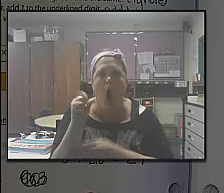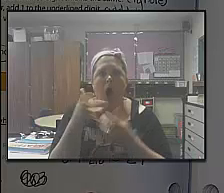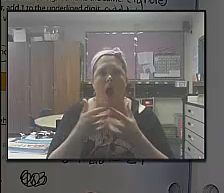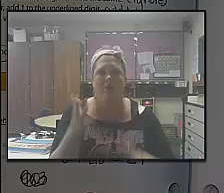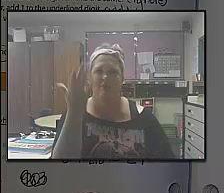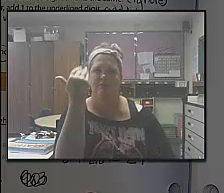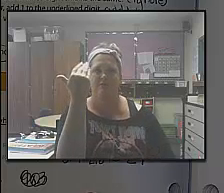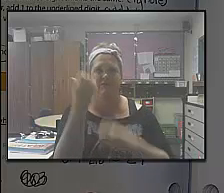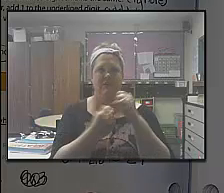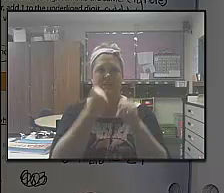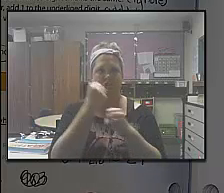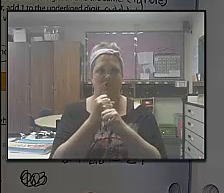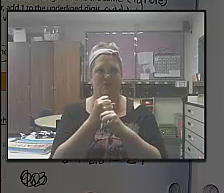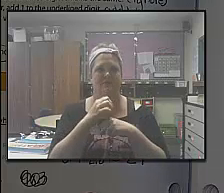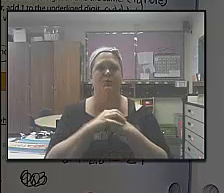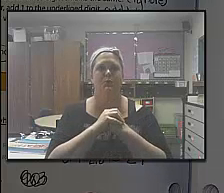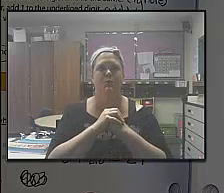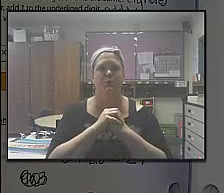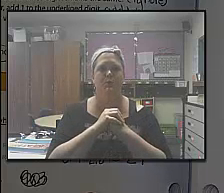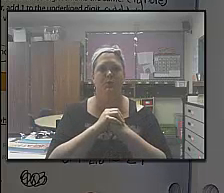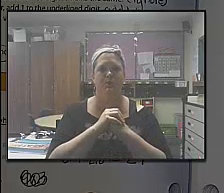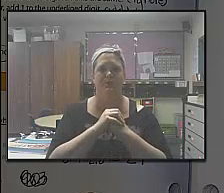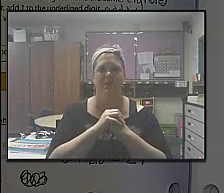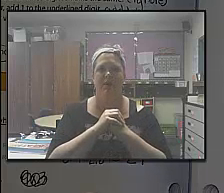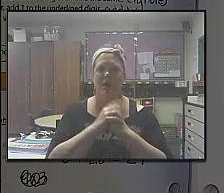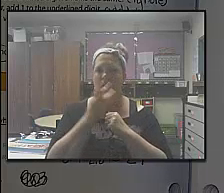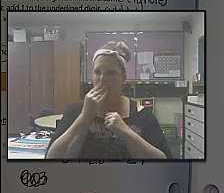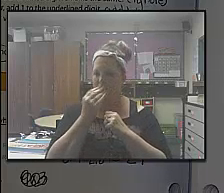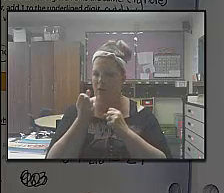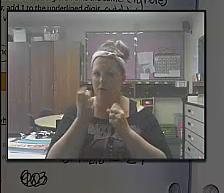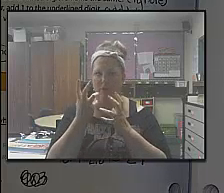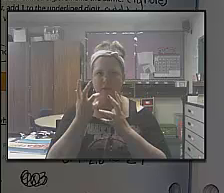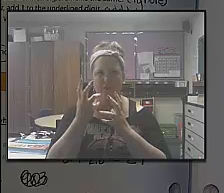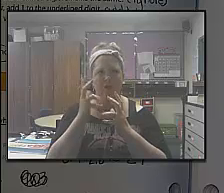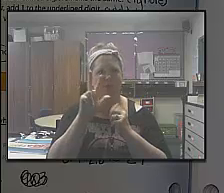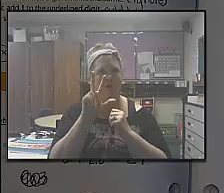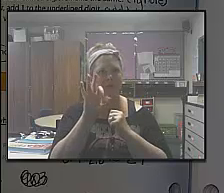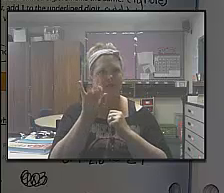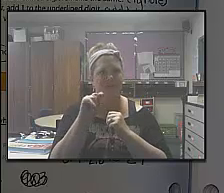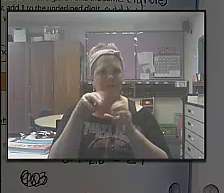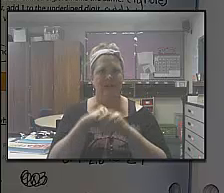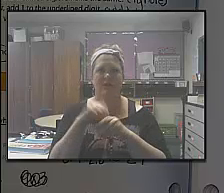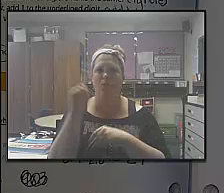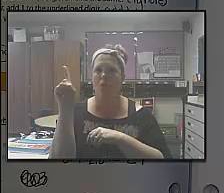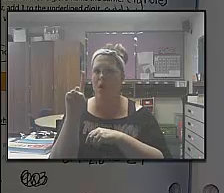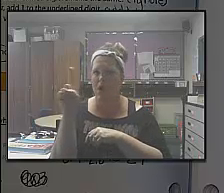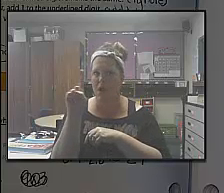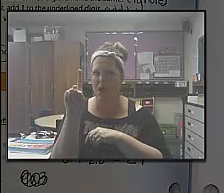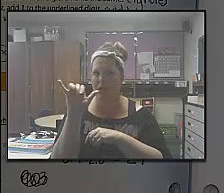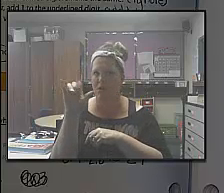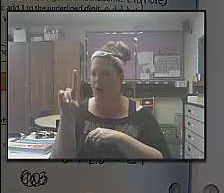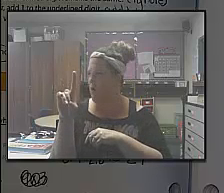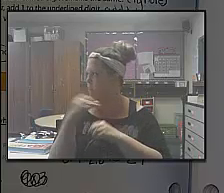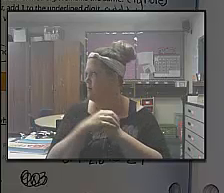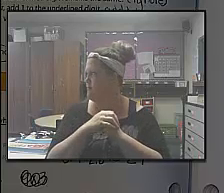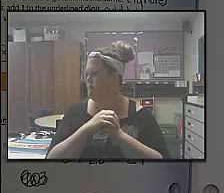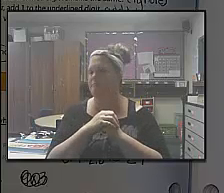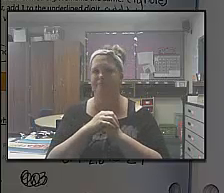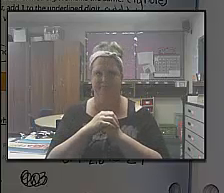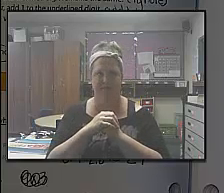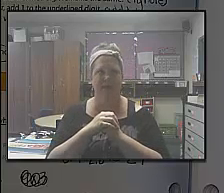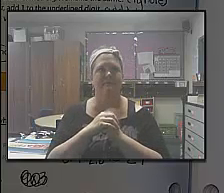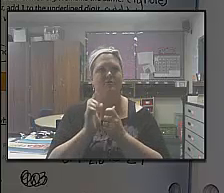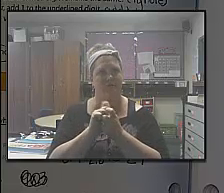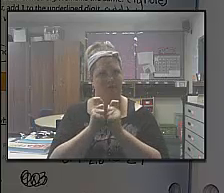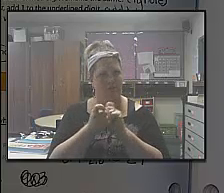after 15,000 years. They said is about 6. Mind you, there are 3 feet. 2 and 371